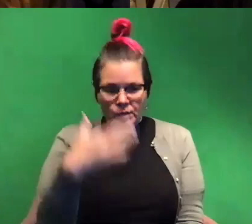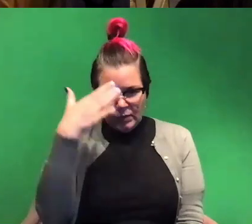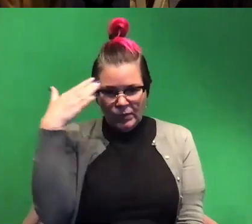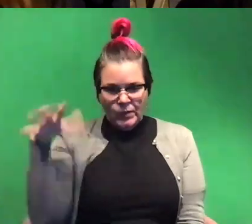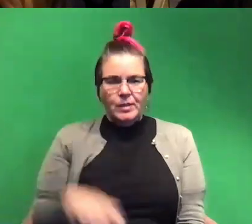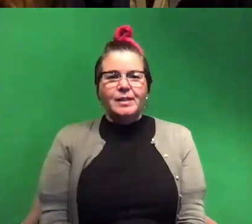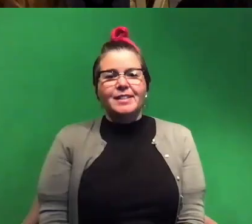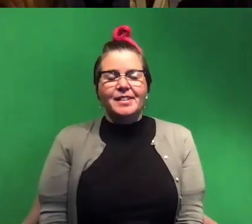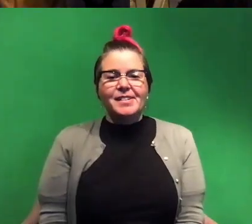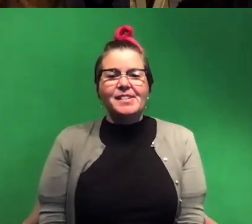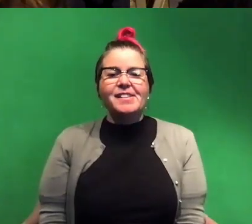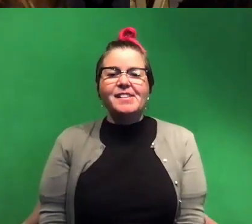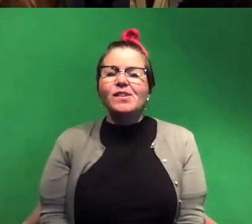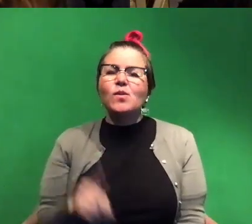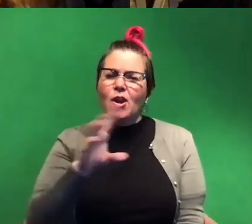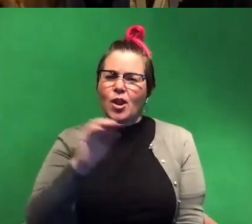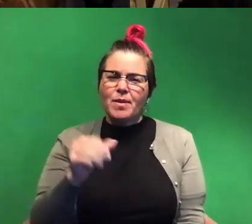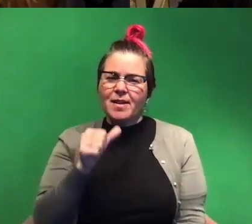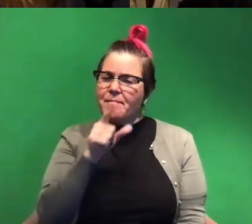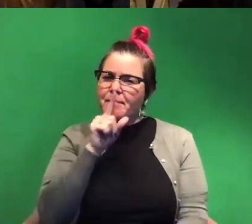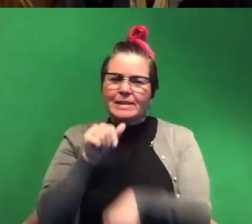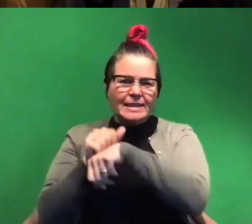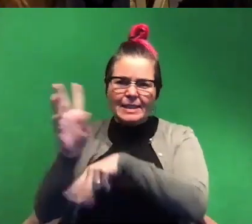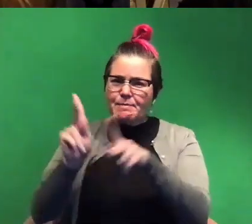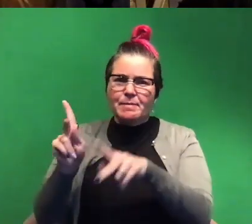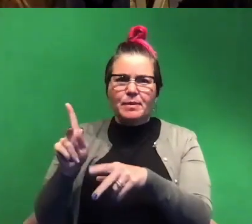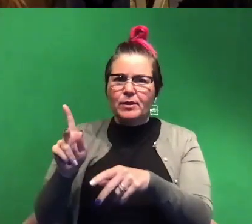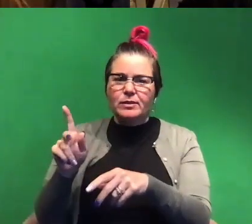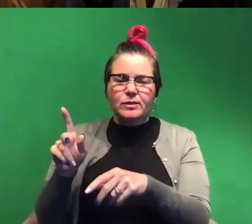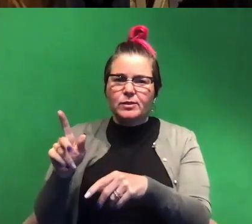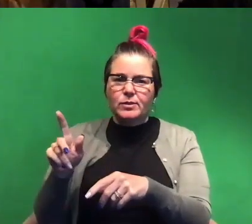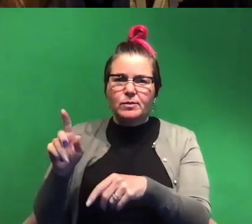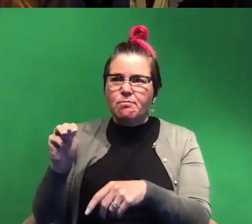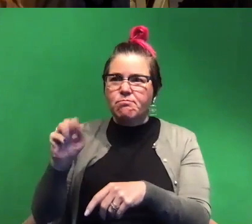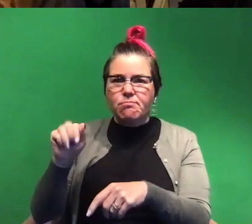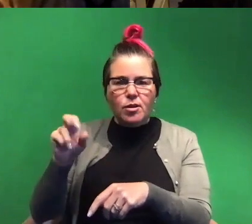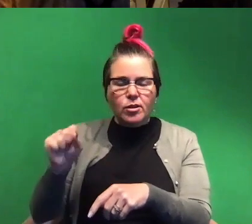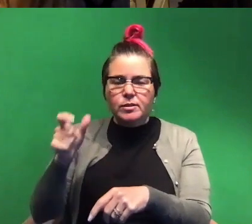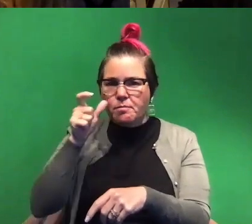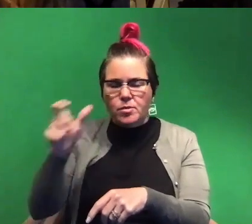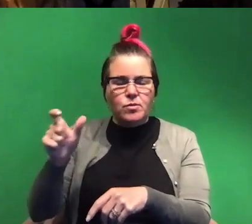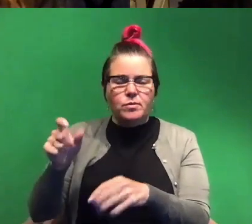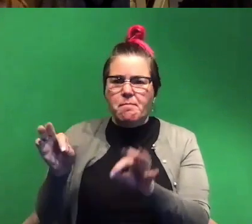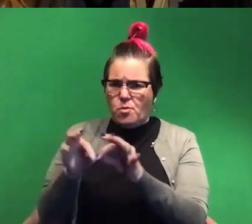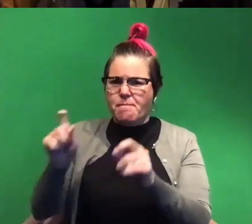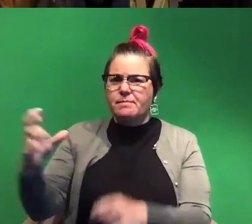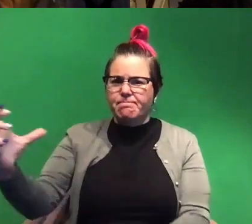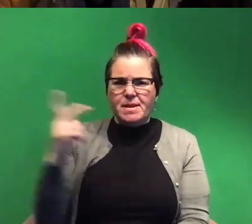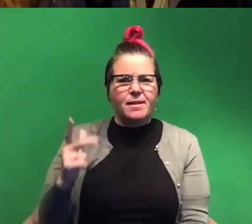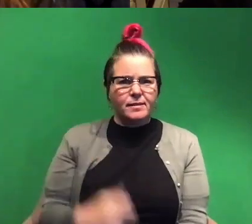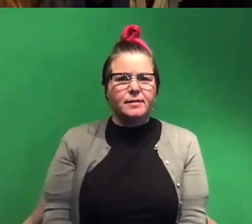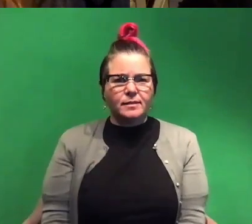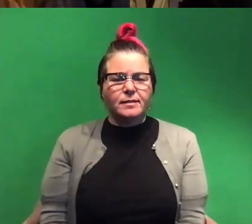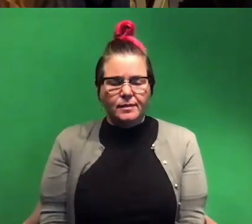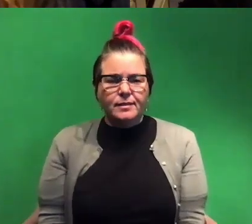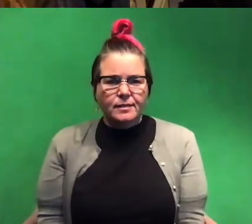This is 100%. We're not sending anyone to the Mars or Moon unless they're coming back, please. That is,